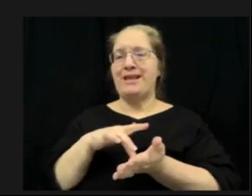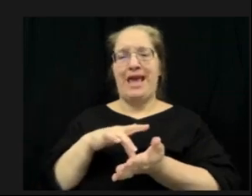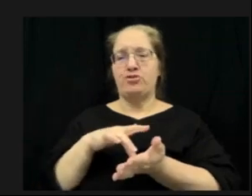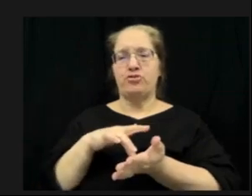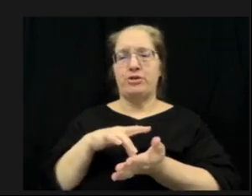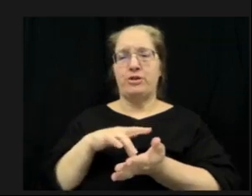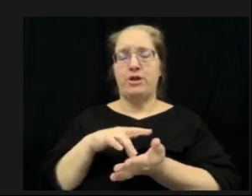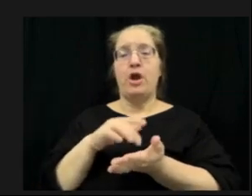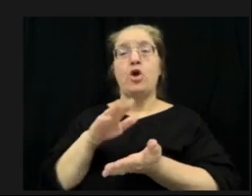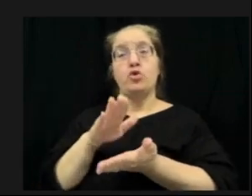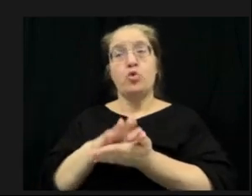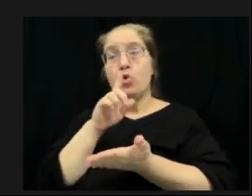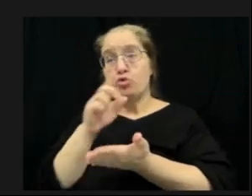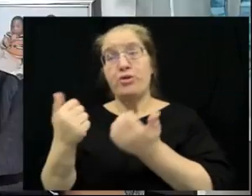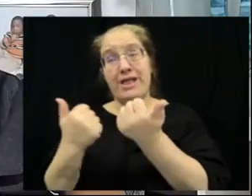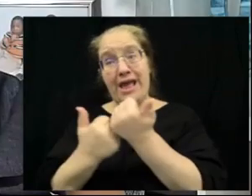super helpful.